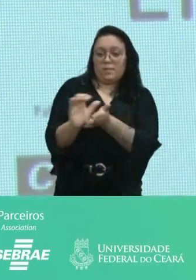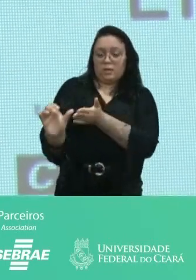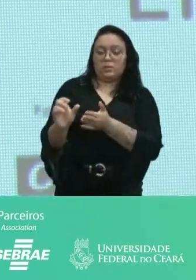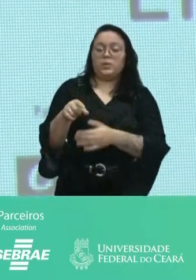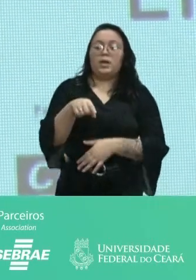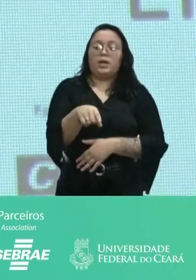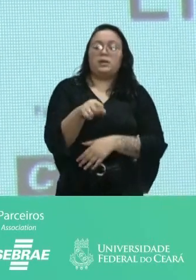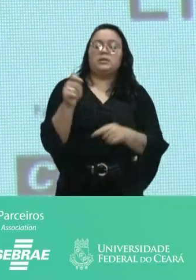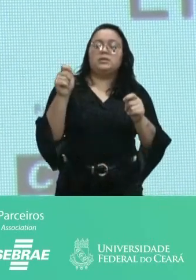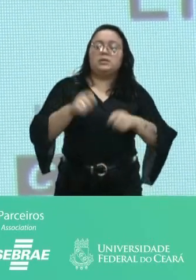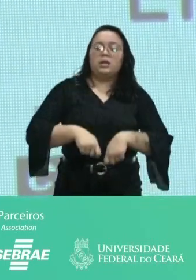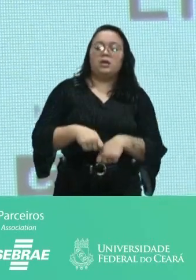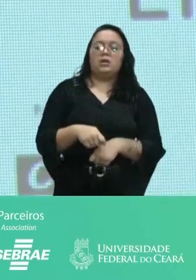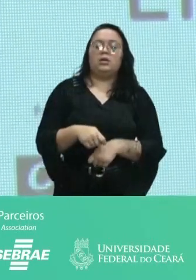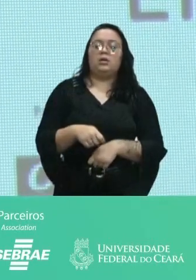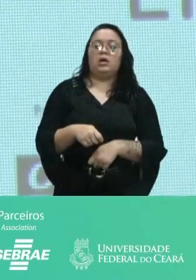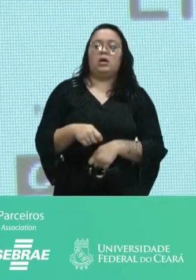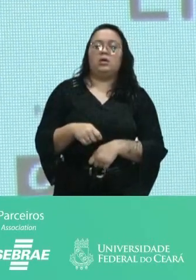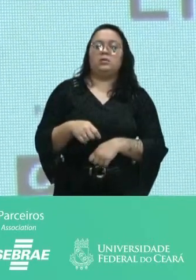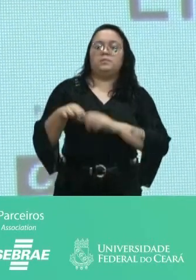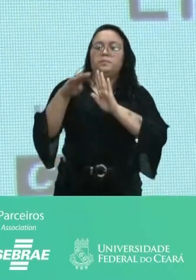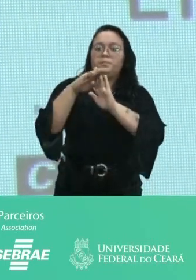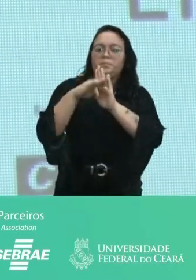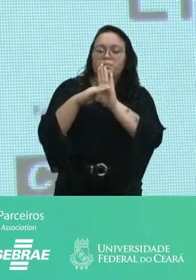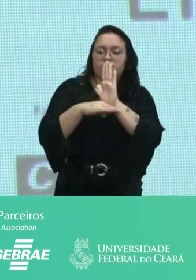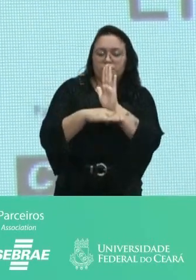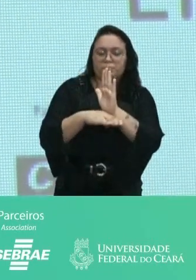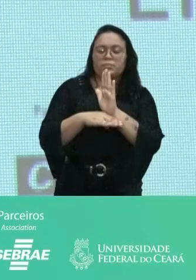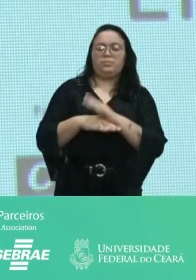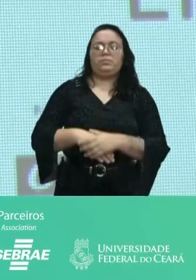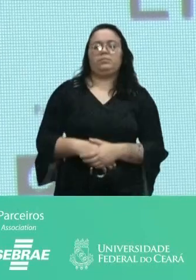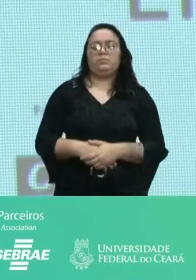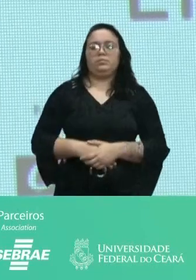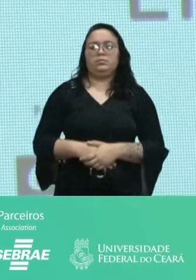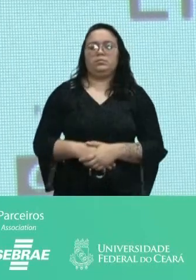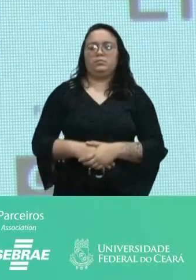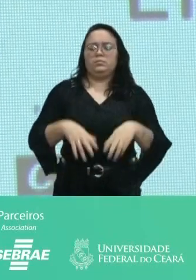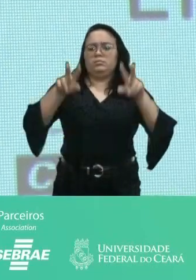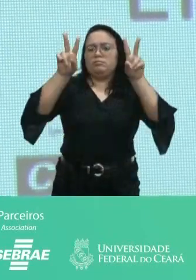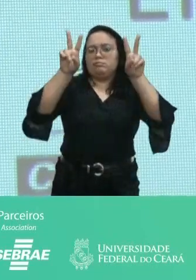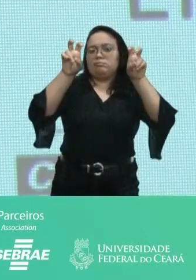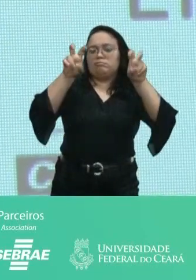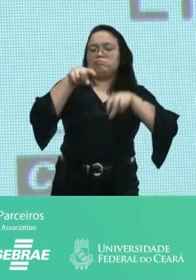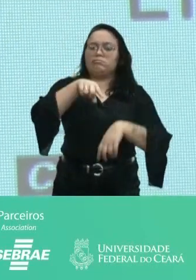there is a category, if you will,